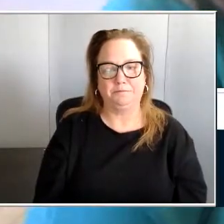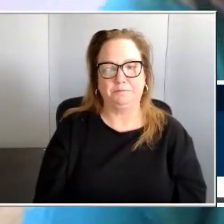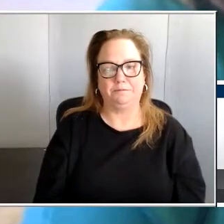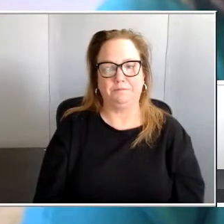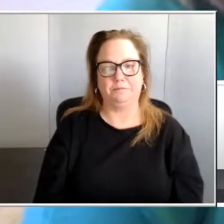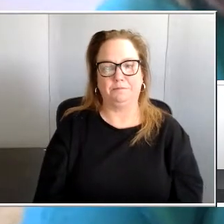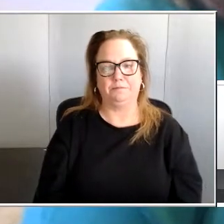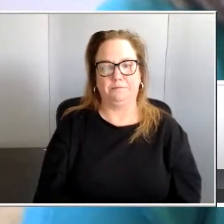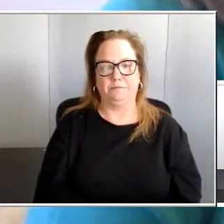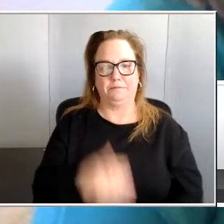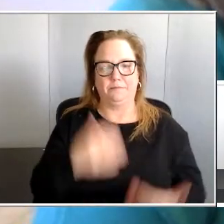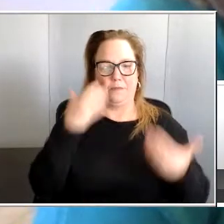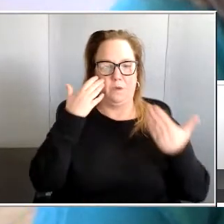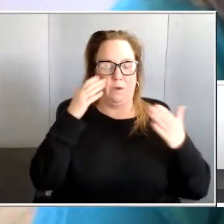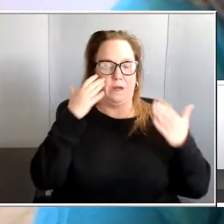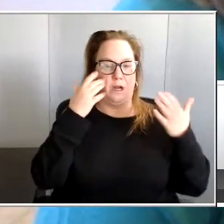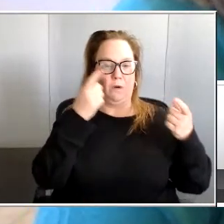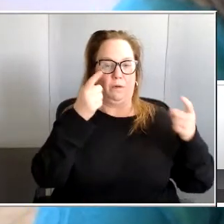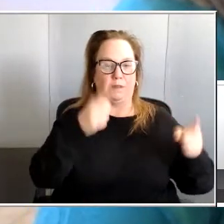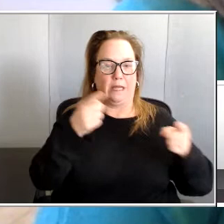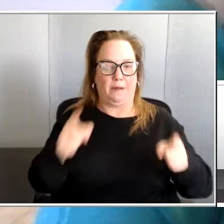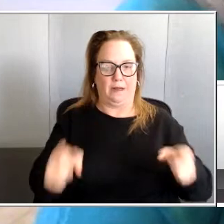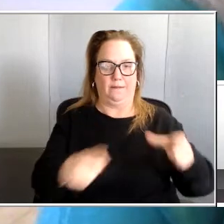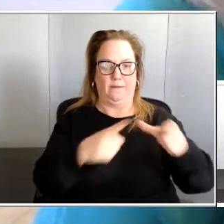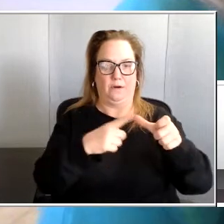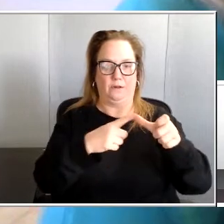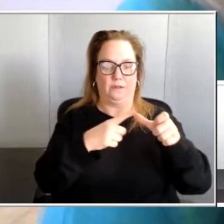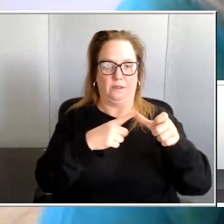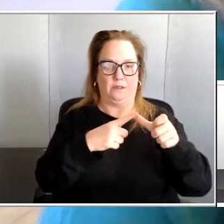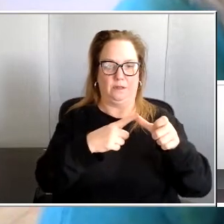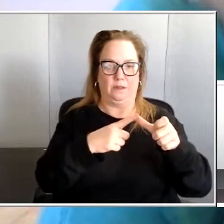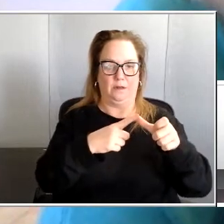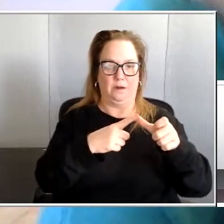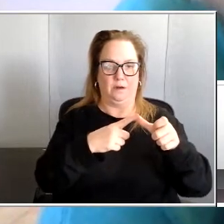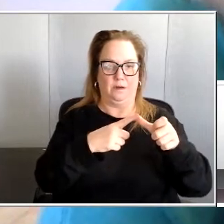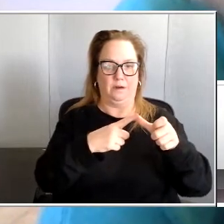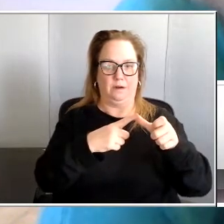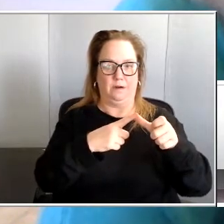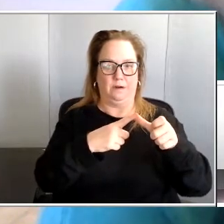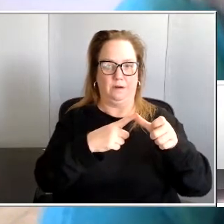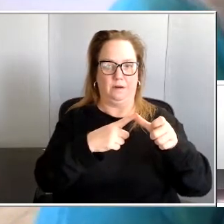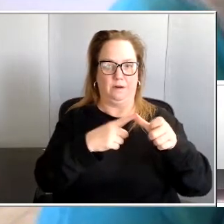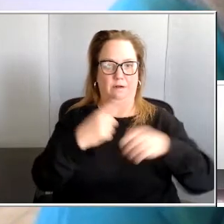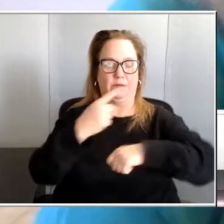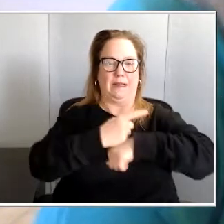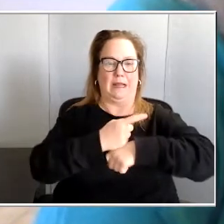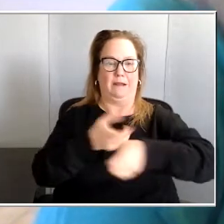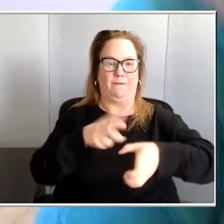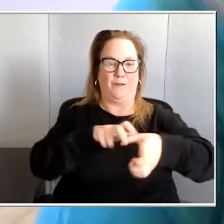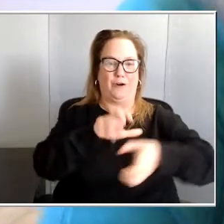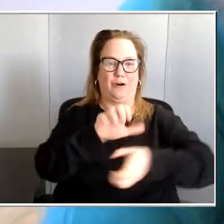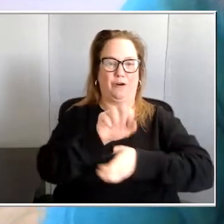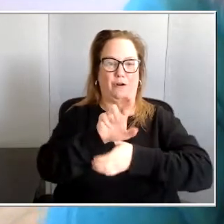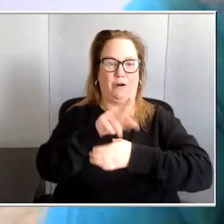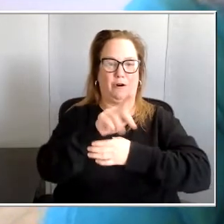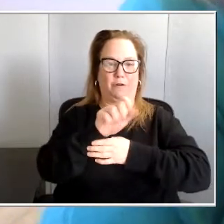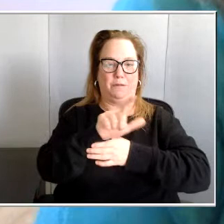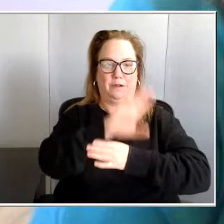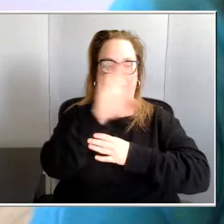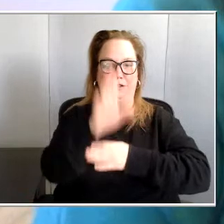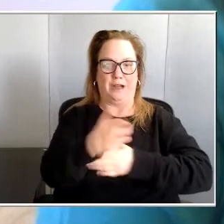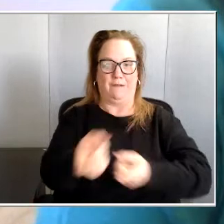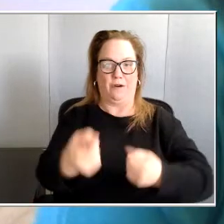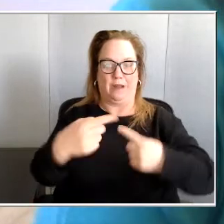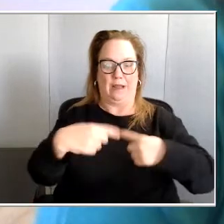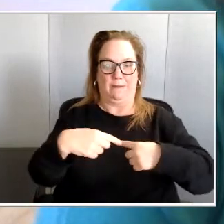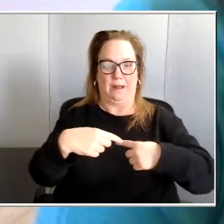We didn't know what was going on at first because it was my day for carpool, and she never came out,